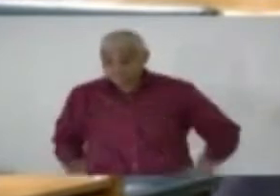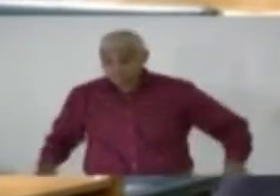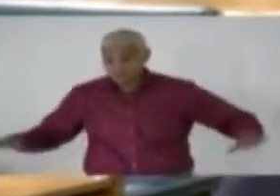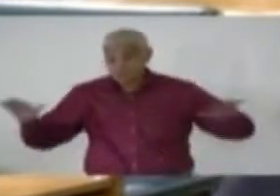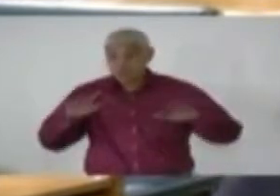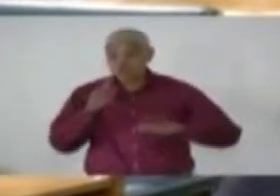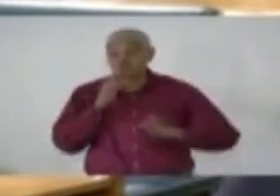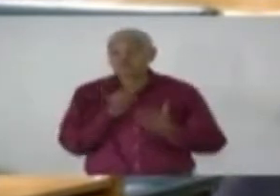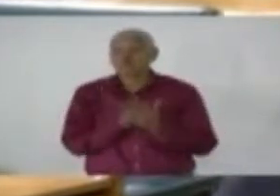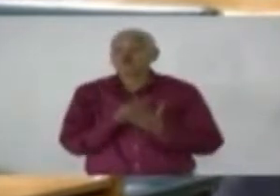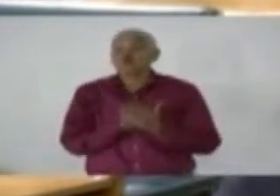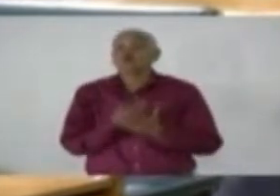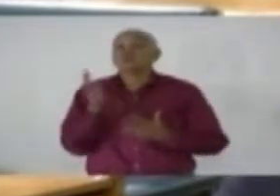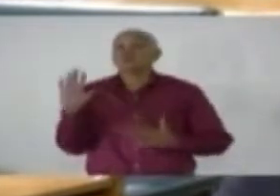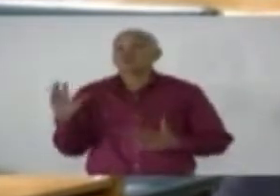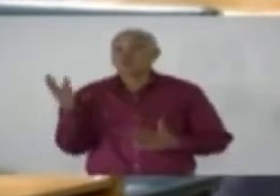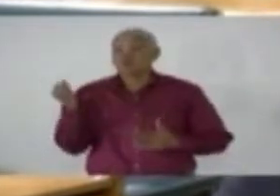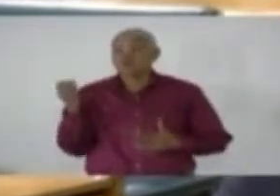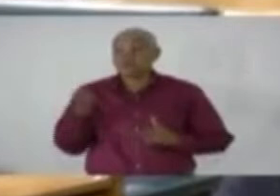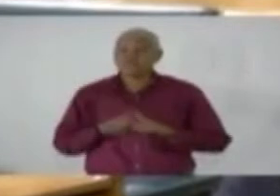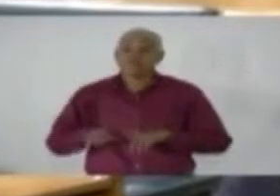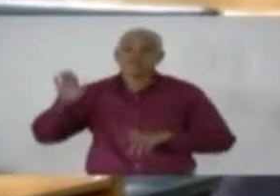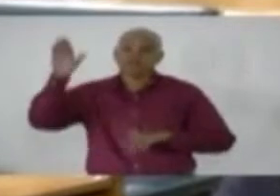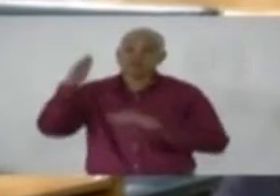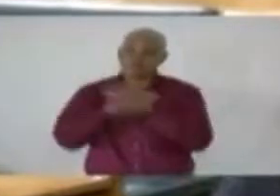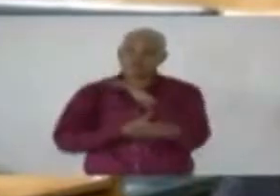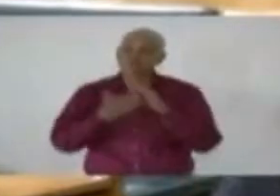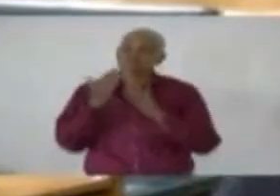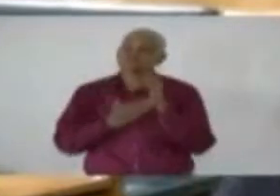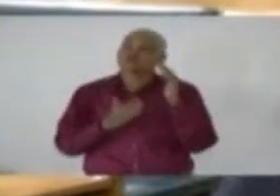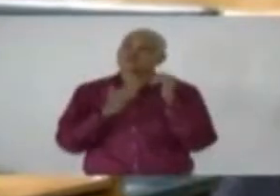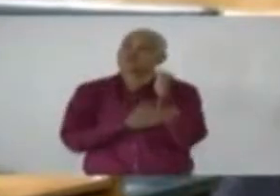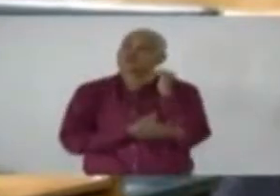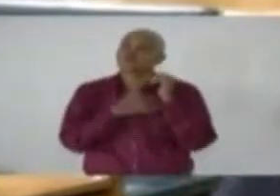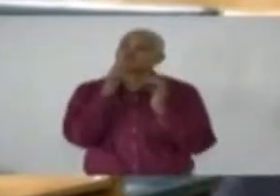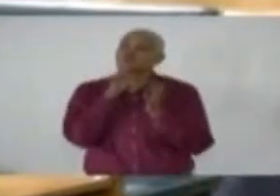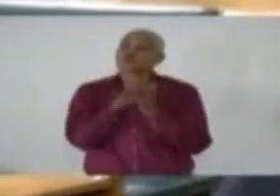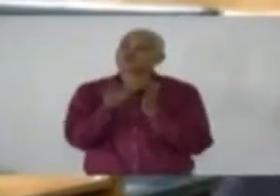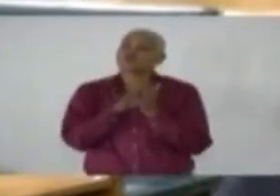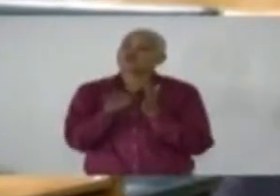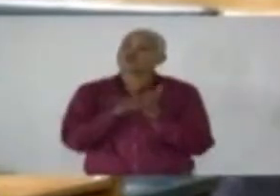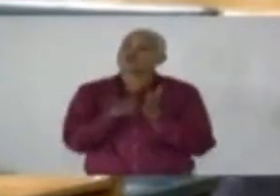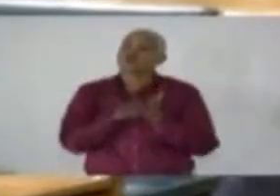hard currency coming in. There are some countries who count export